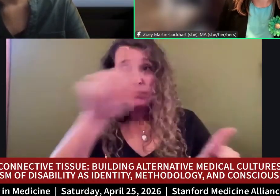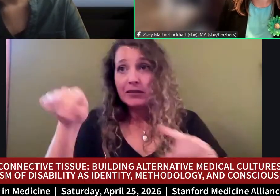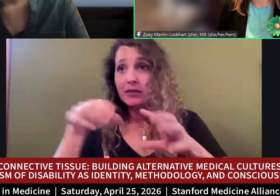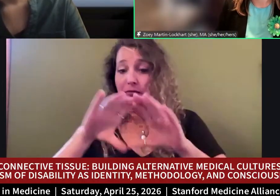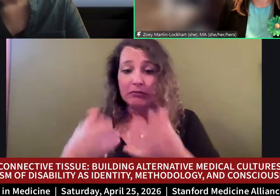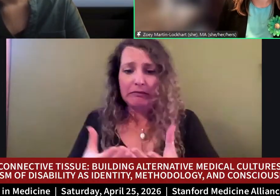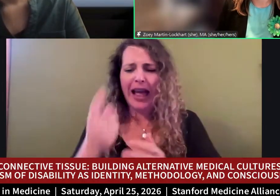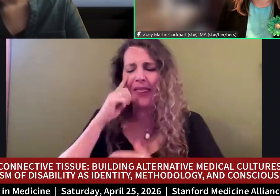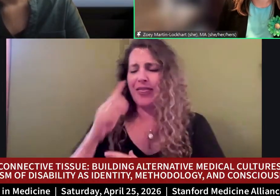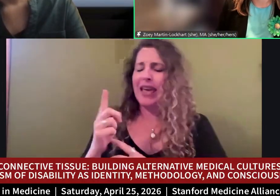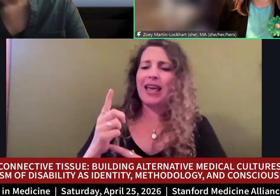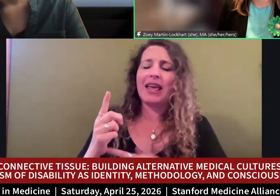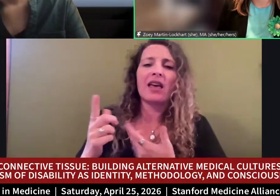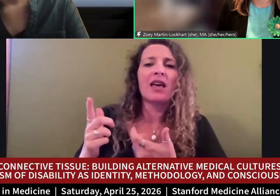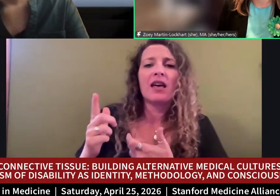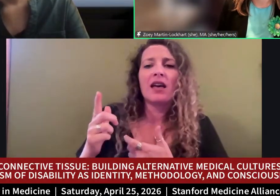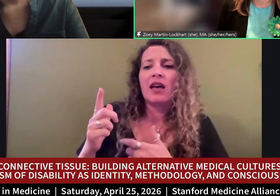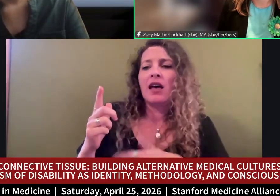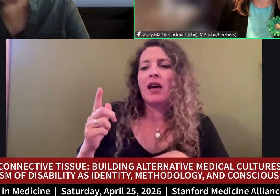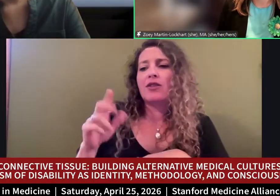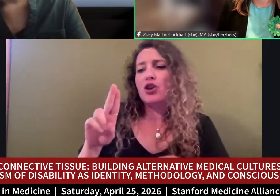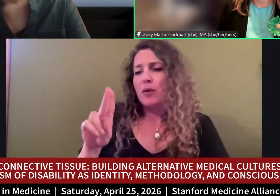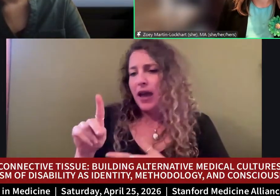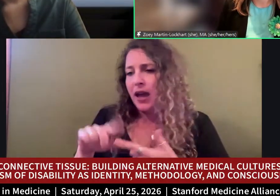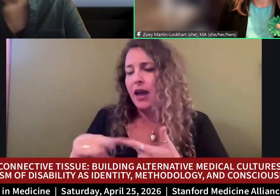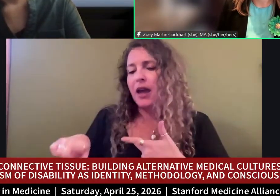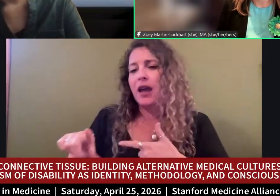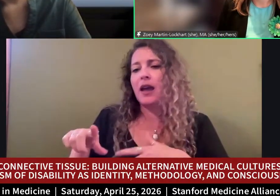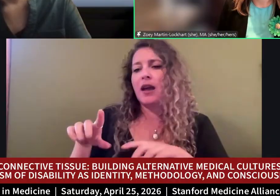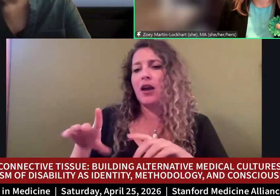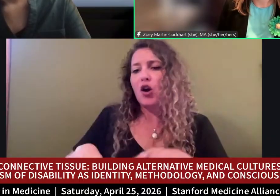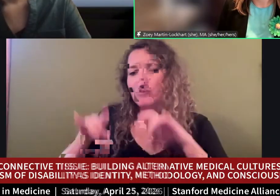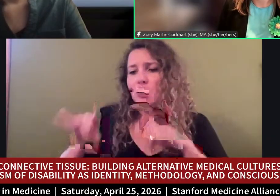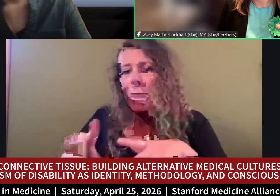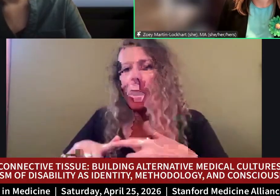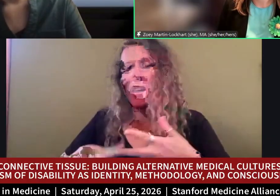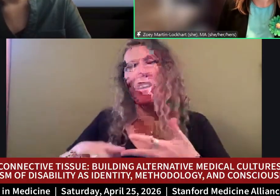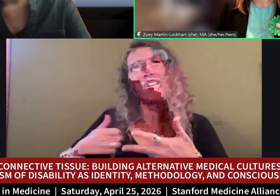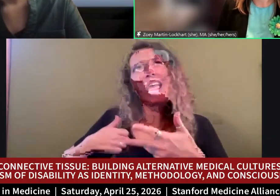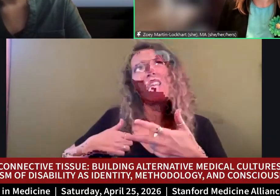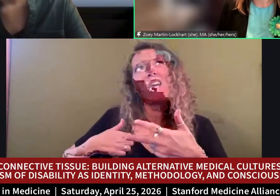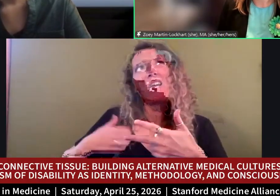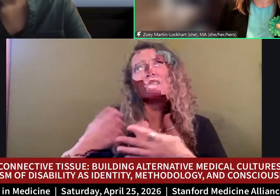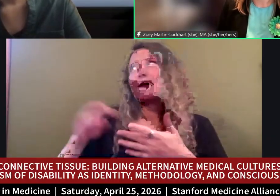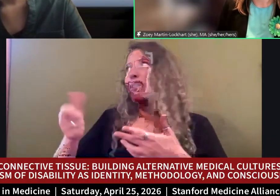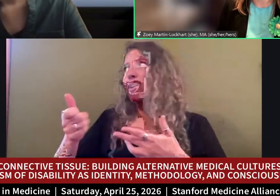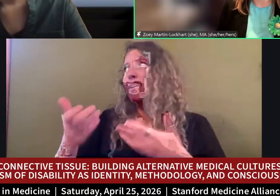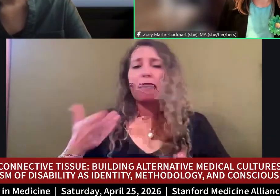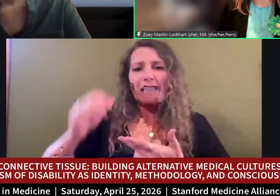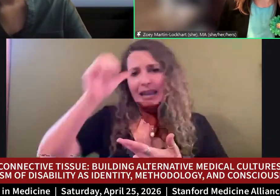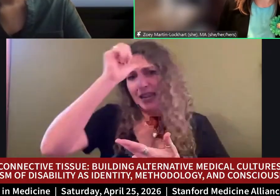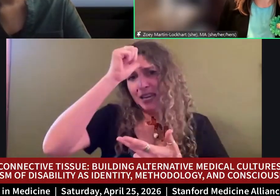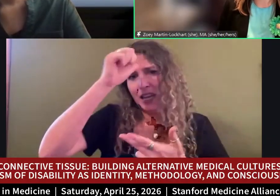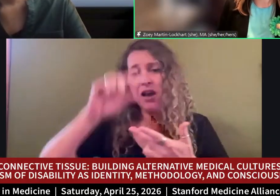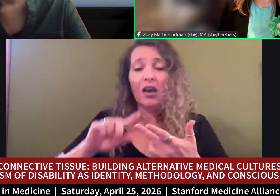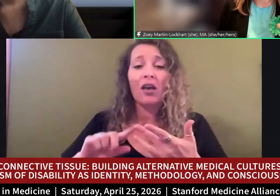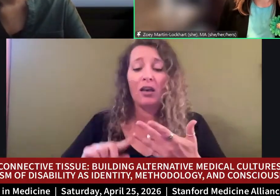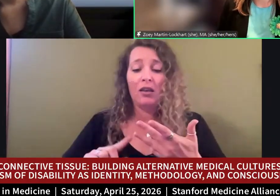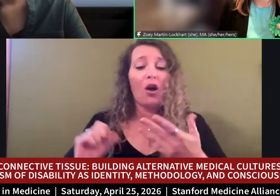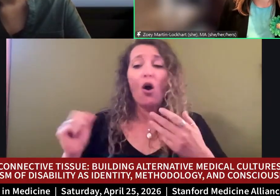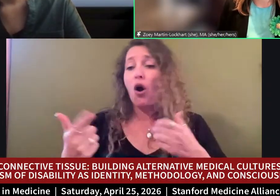the UK, Australia, Canada, and maybe some others, India, all have